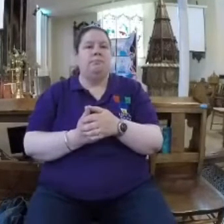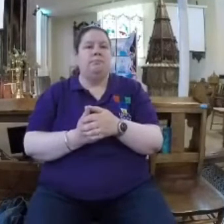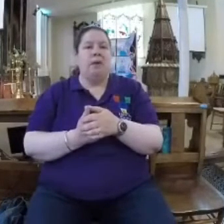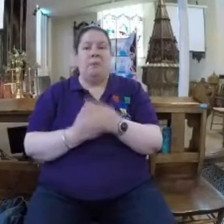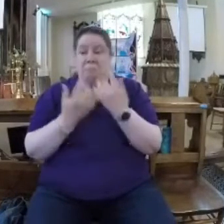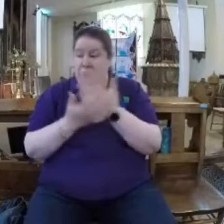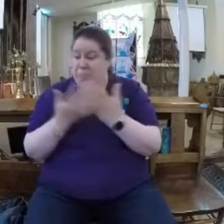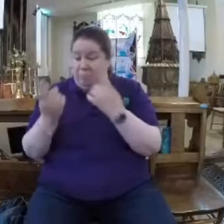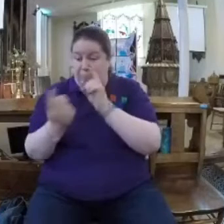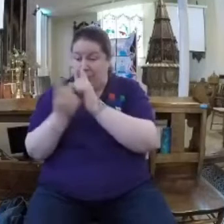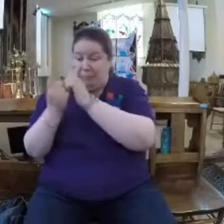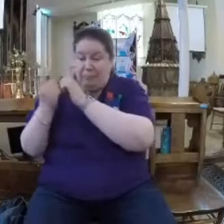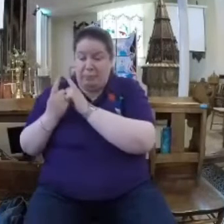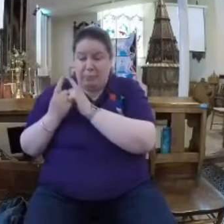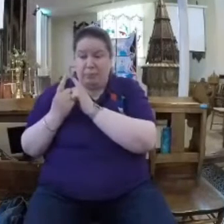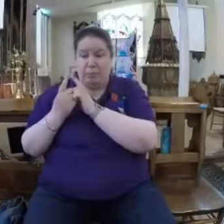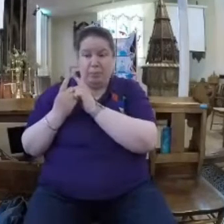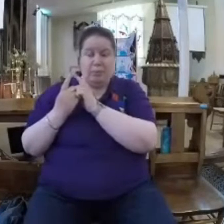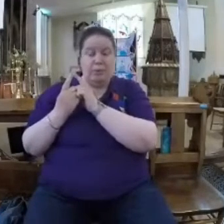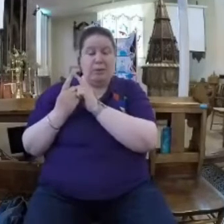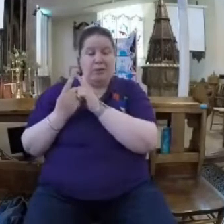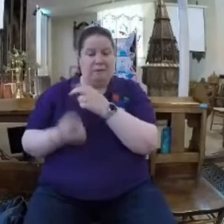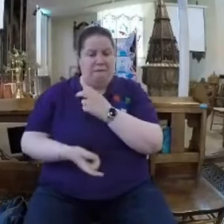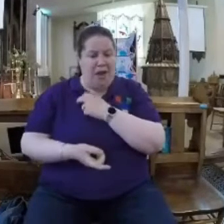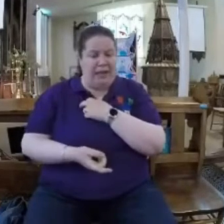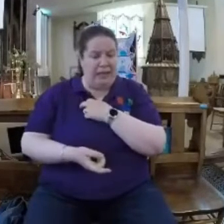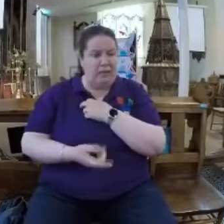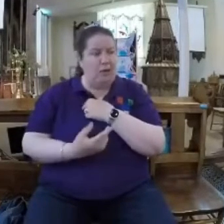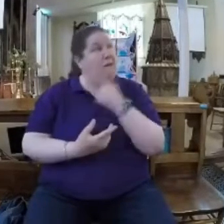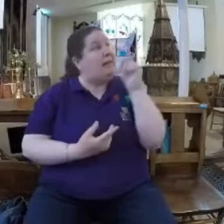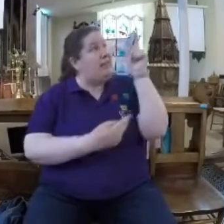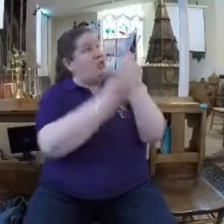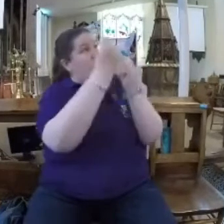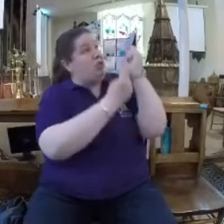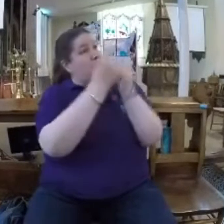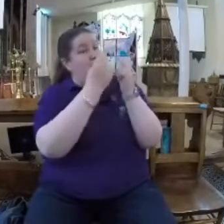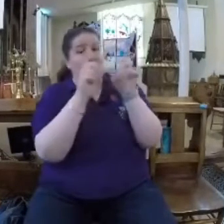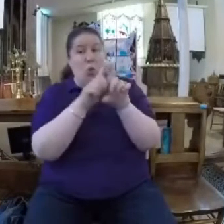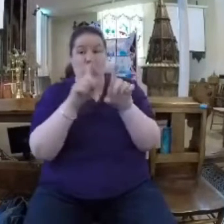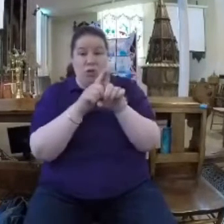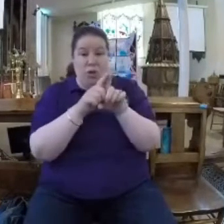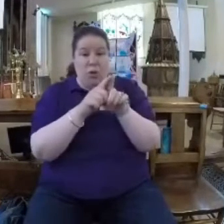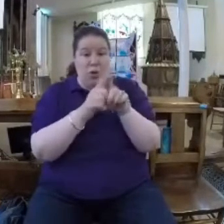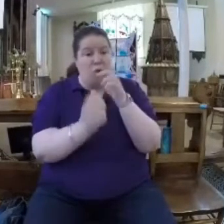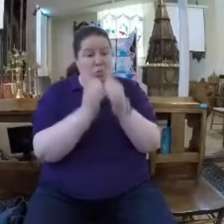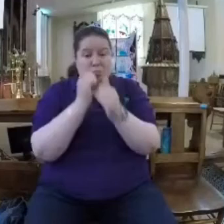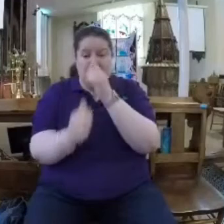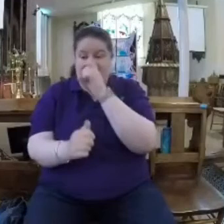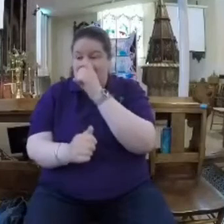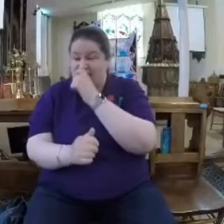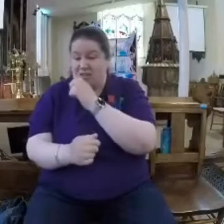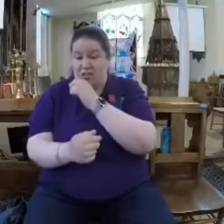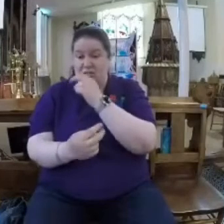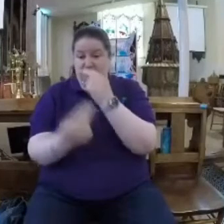amount of people that I know who are afraid of both the judgment of God and the judgment of their Christian brothers and sisters.